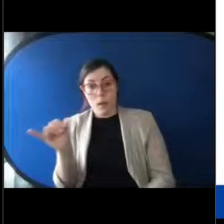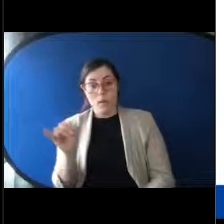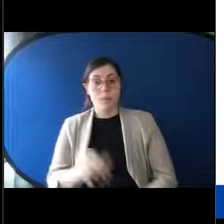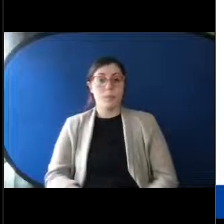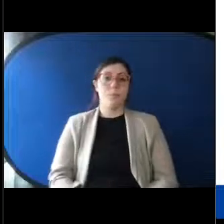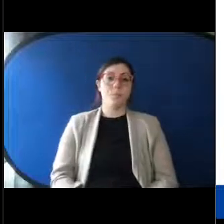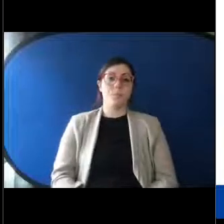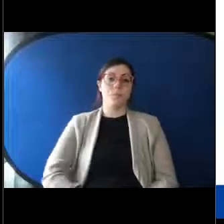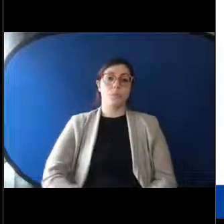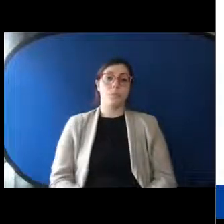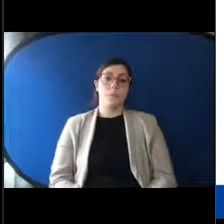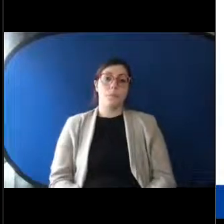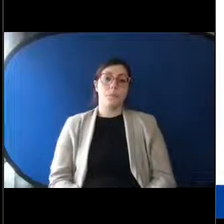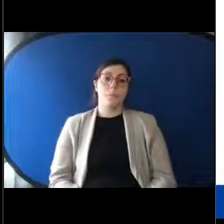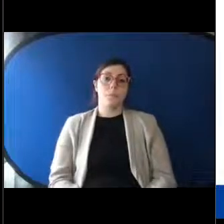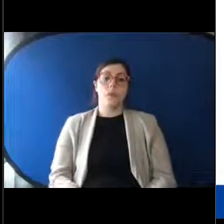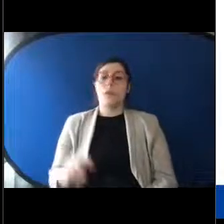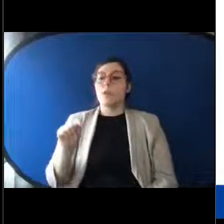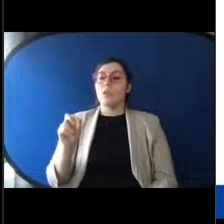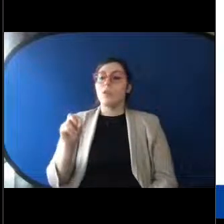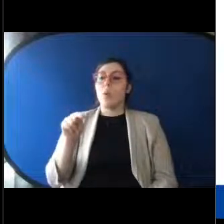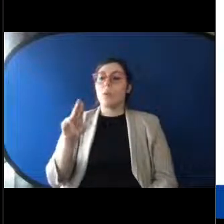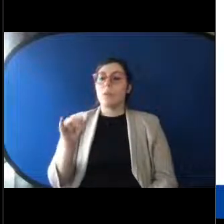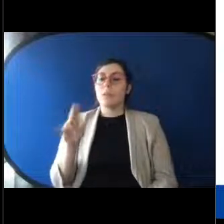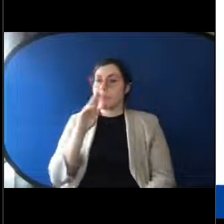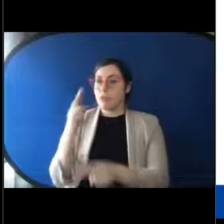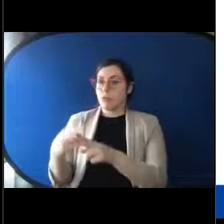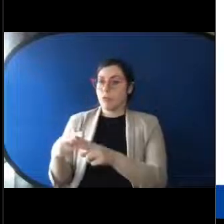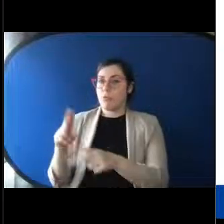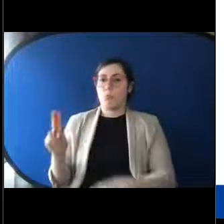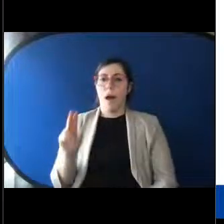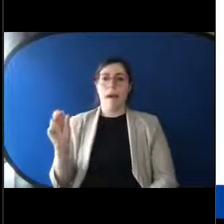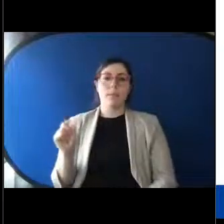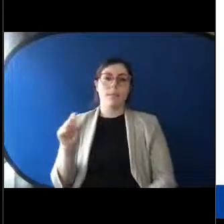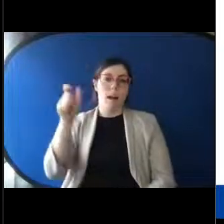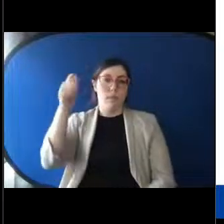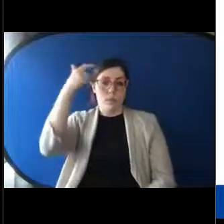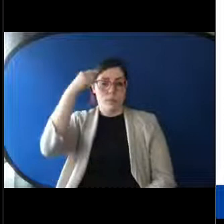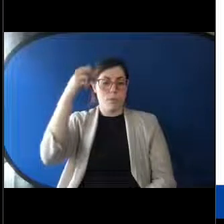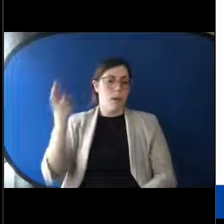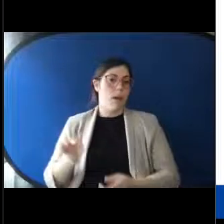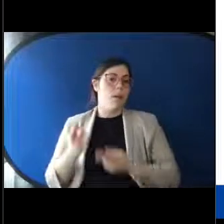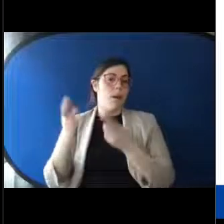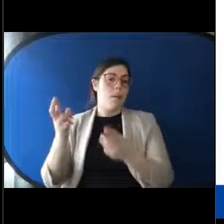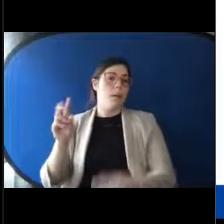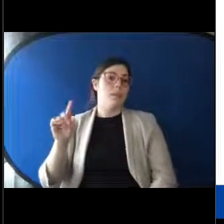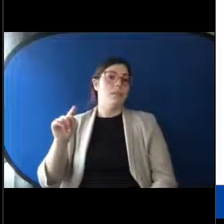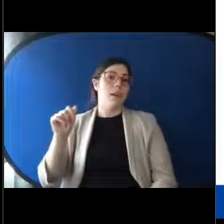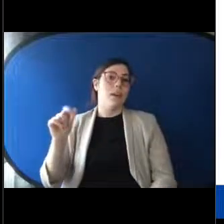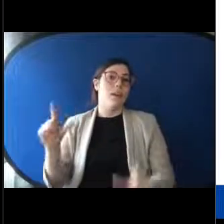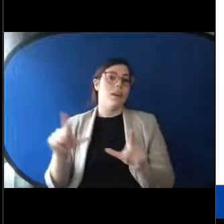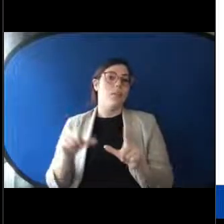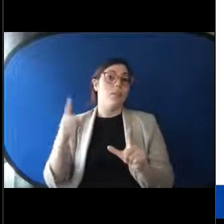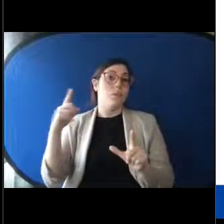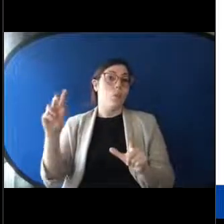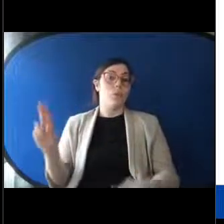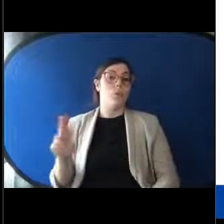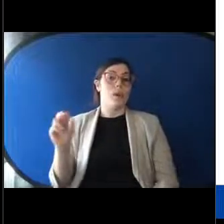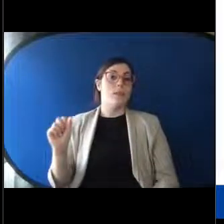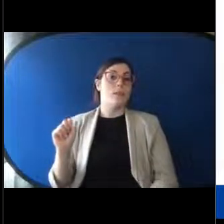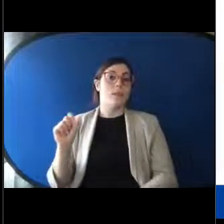And Tony had mentioned as well, the US government recommended data licensing for US government